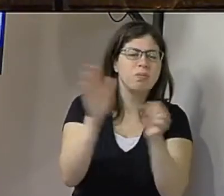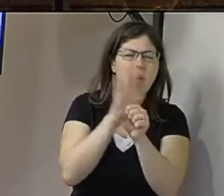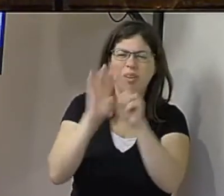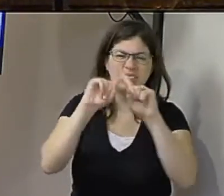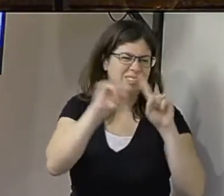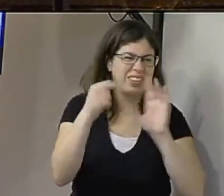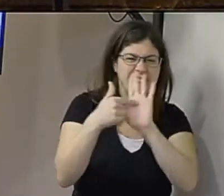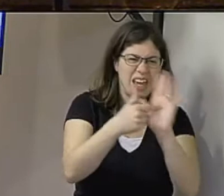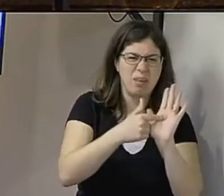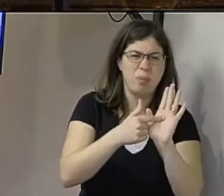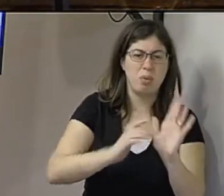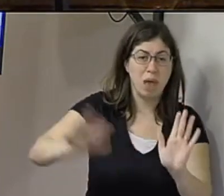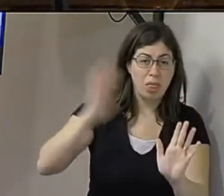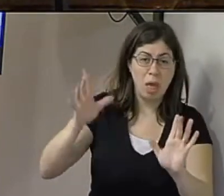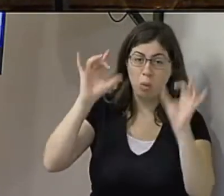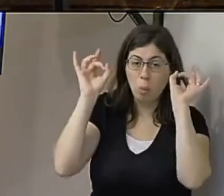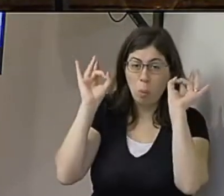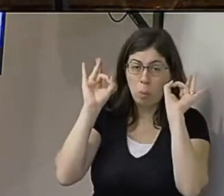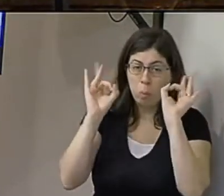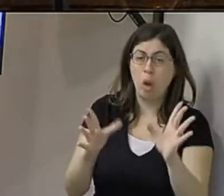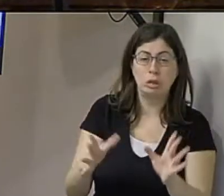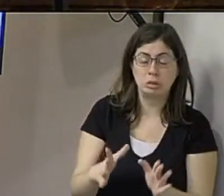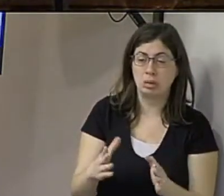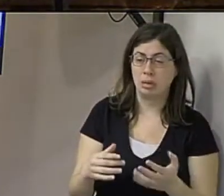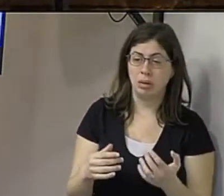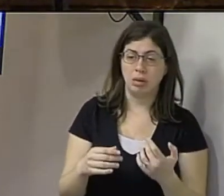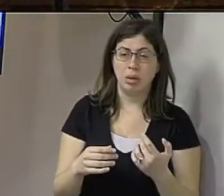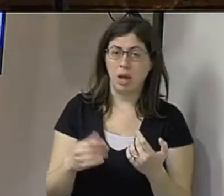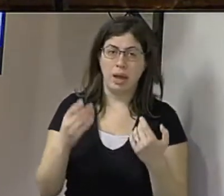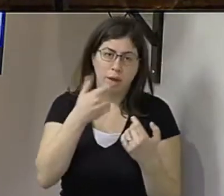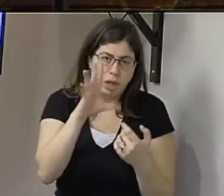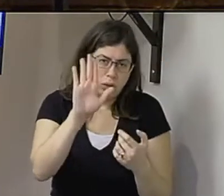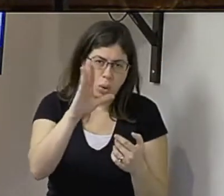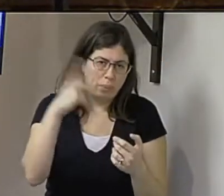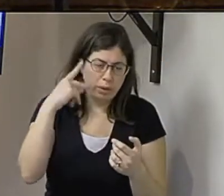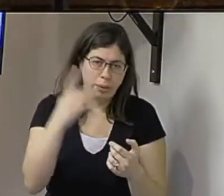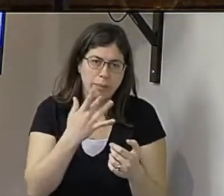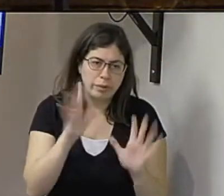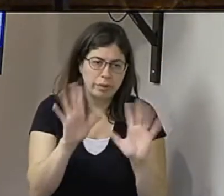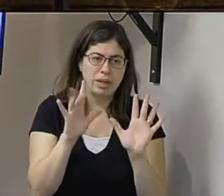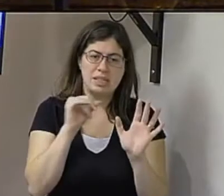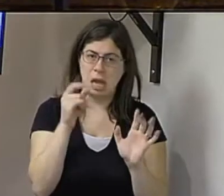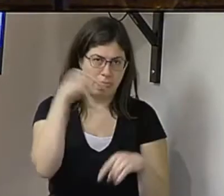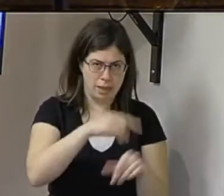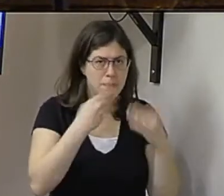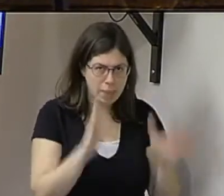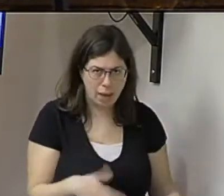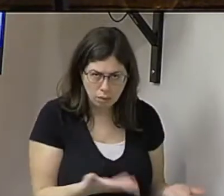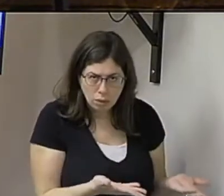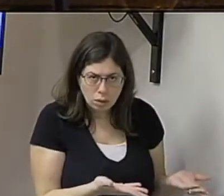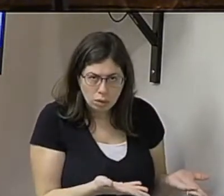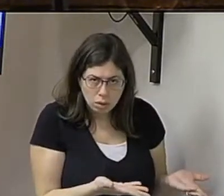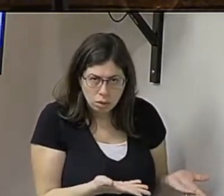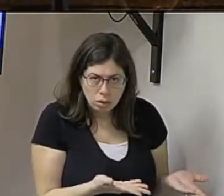examples when it was way worse. Like, I don't really care about your political affiliation. It's not this bad, right? At